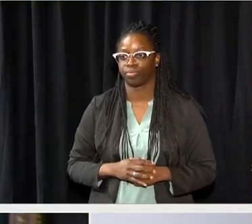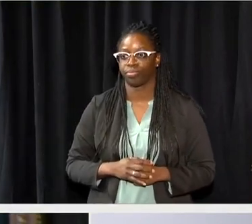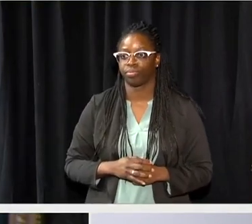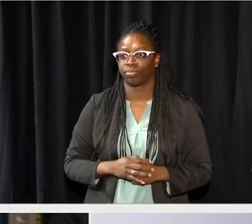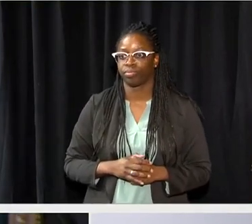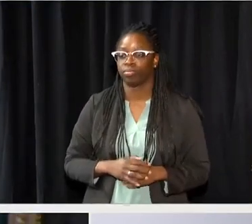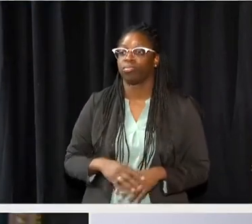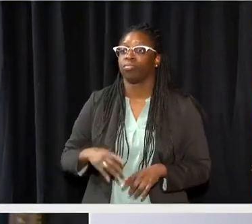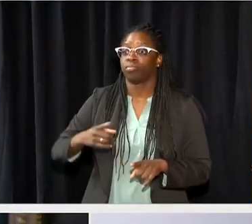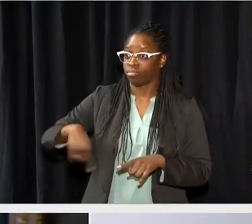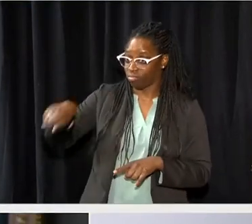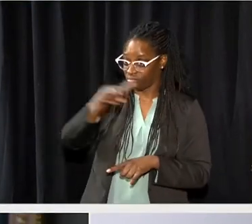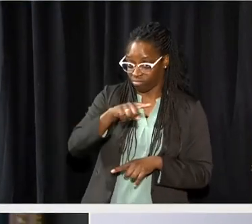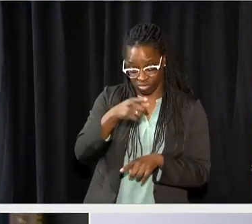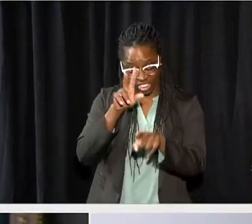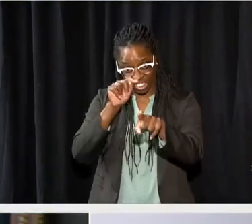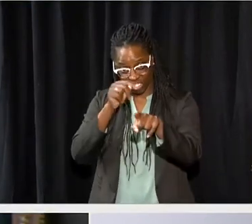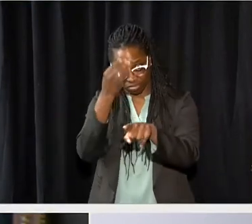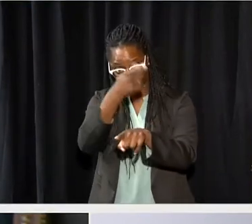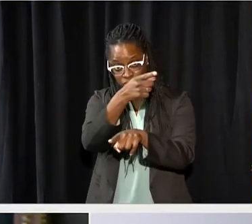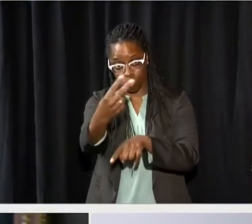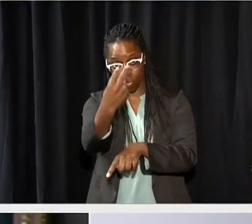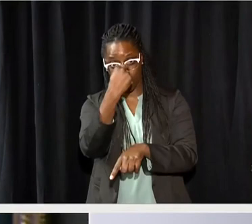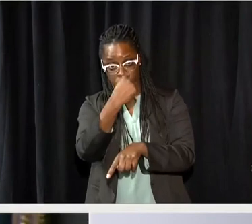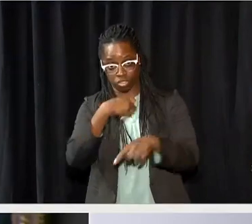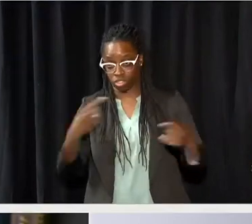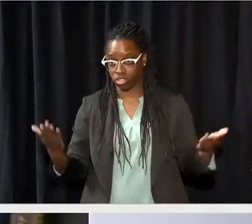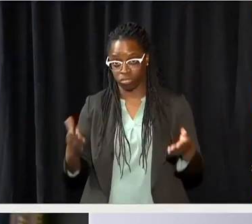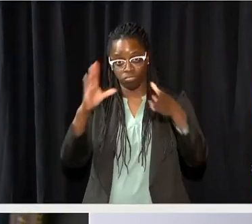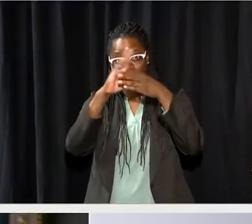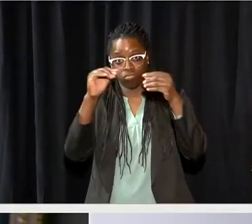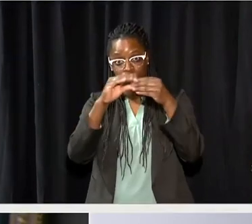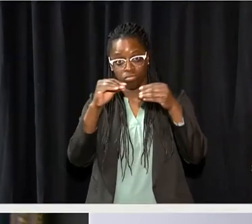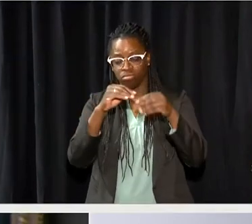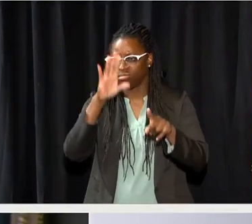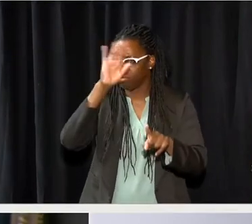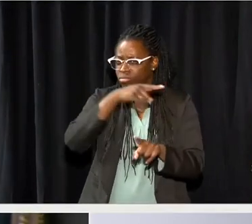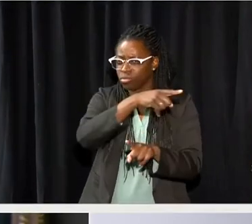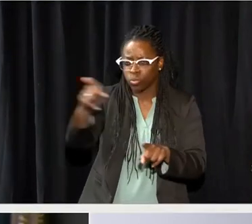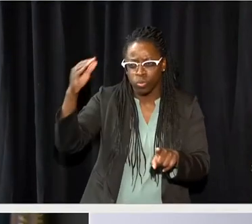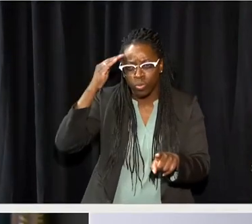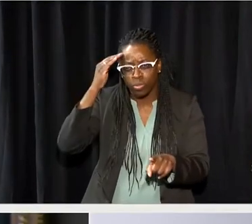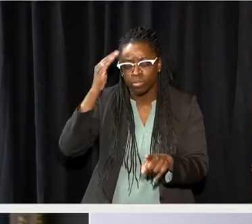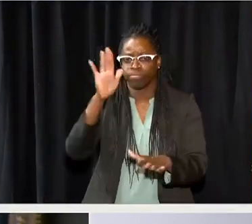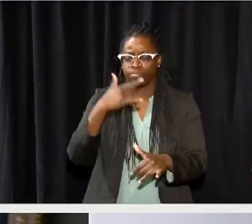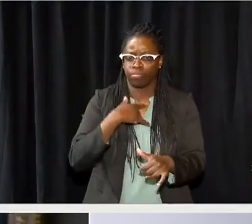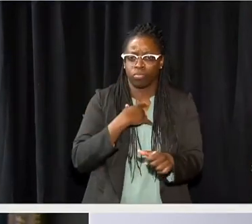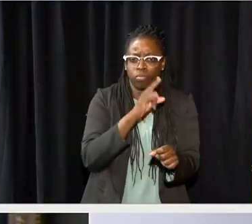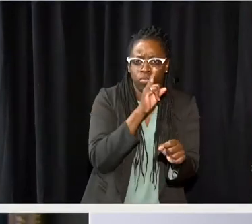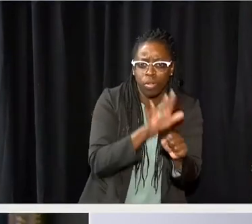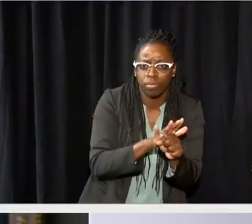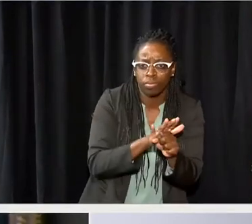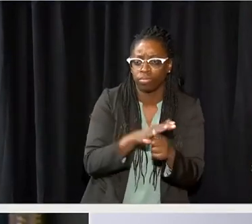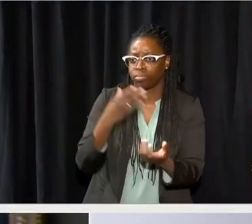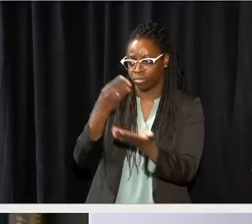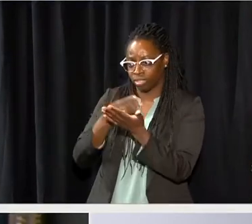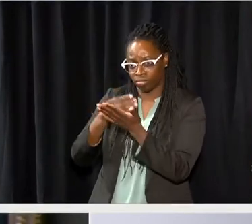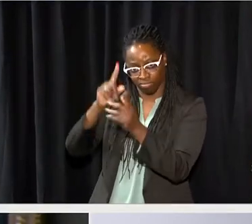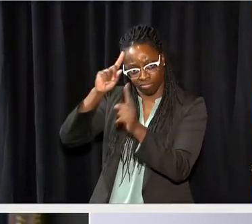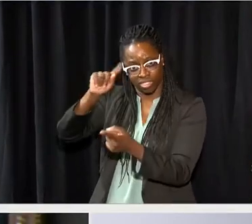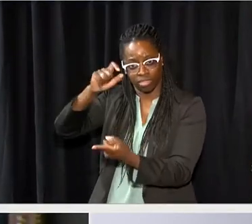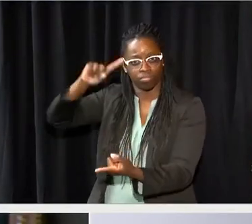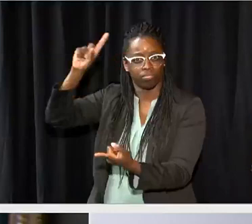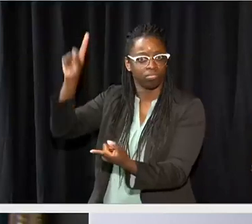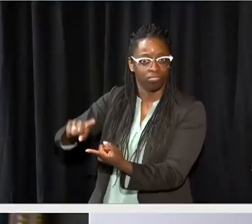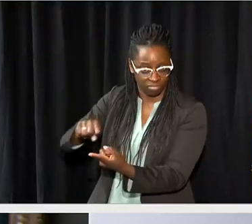And I want the people at home to know this. That's why we were determined to deliver relief from high costs.